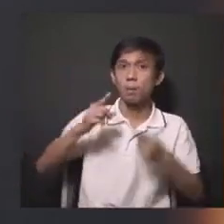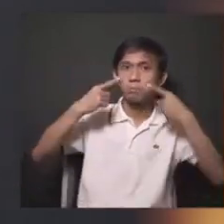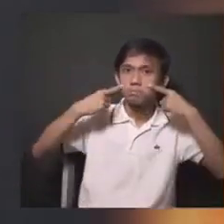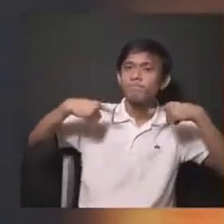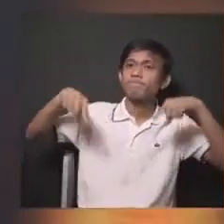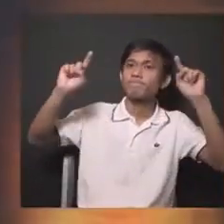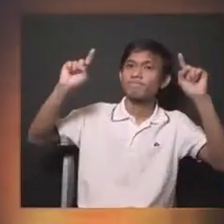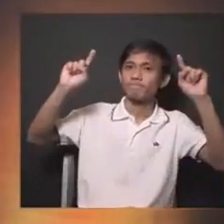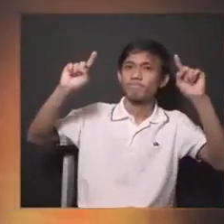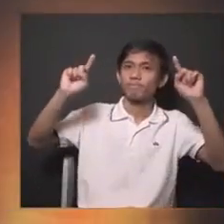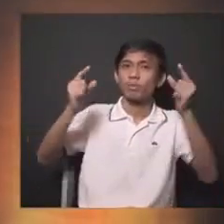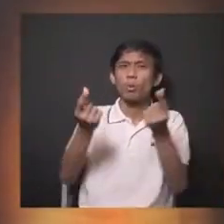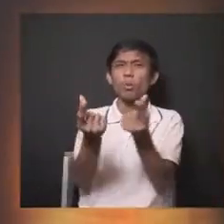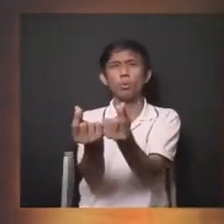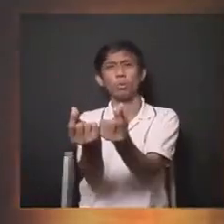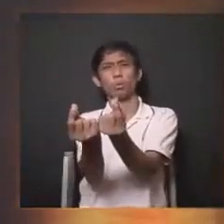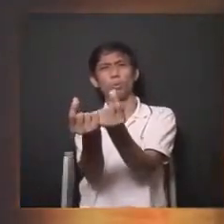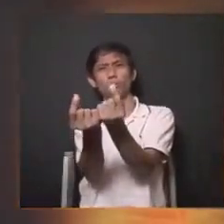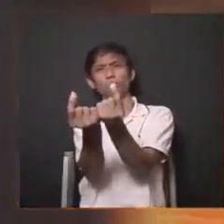He won it for us all.